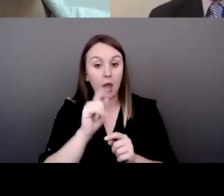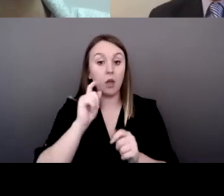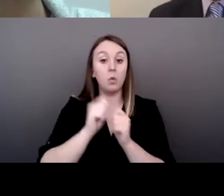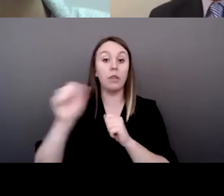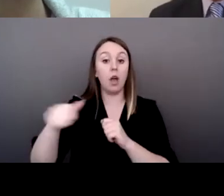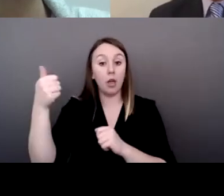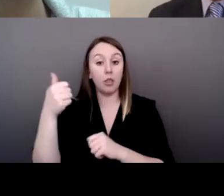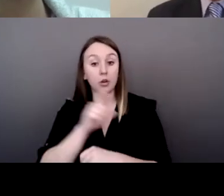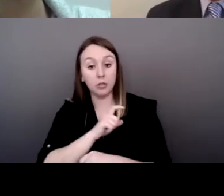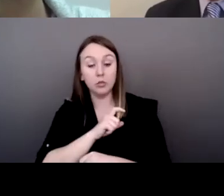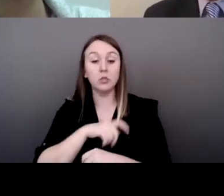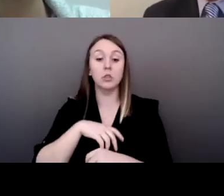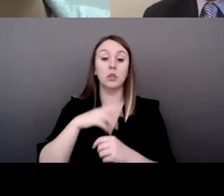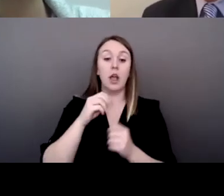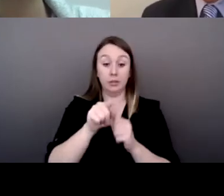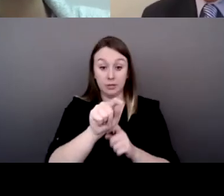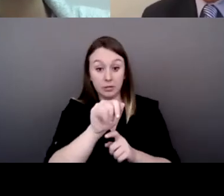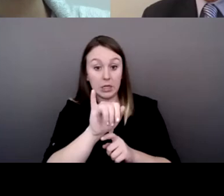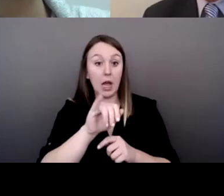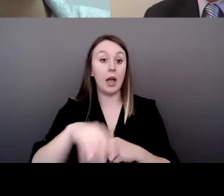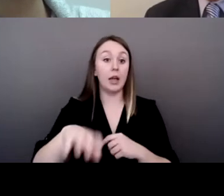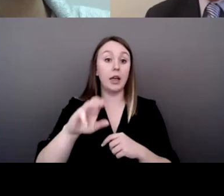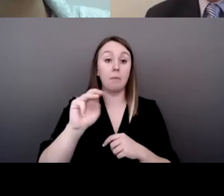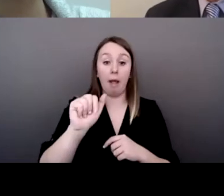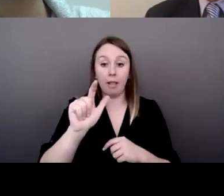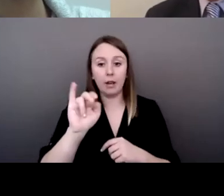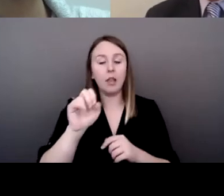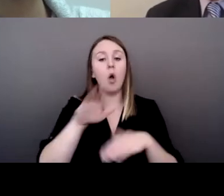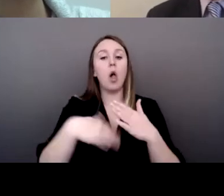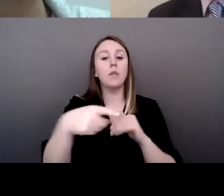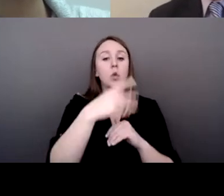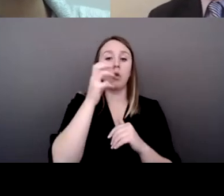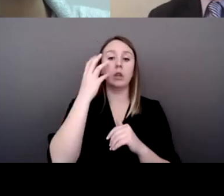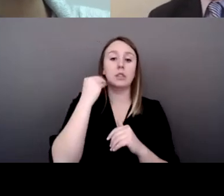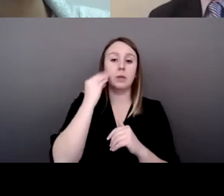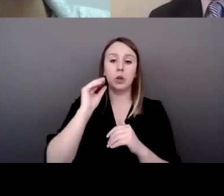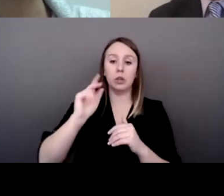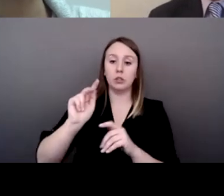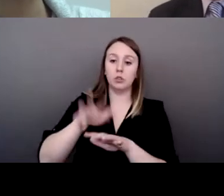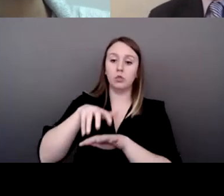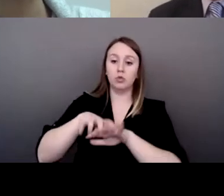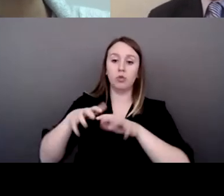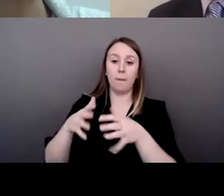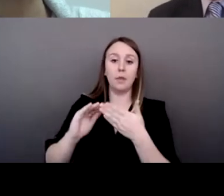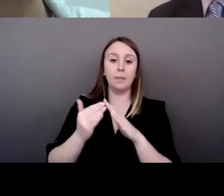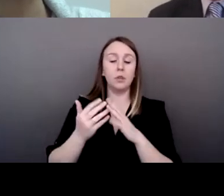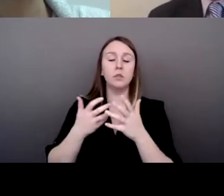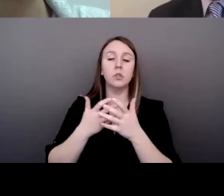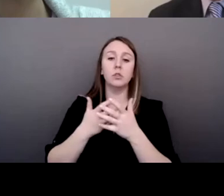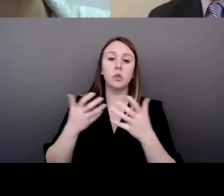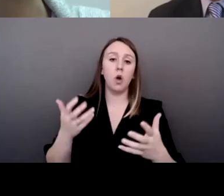you, Ty, with all of you who've grown up and lived in tribal communities, just such tremendous turnover that